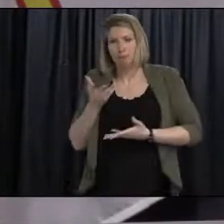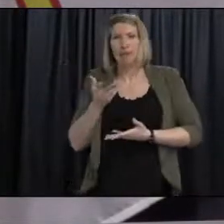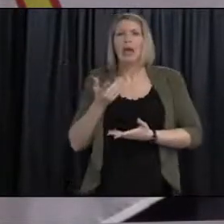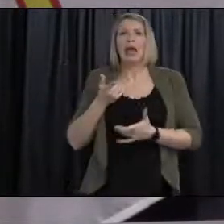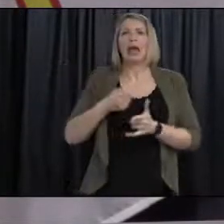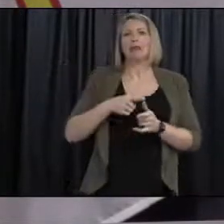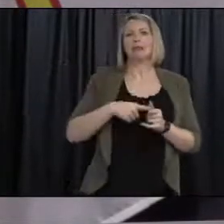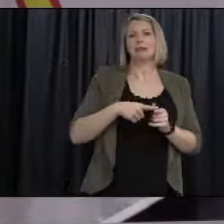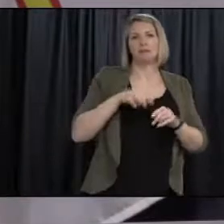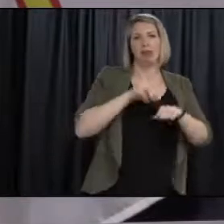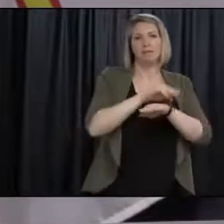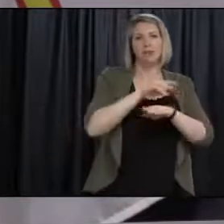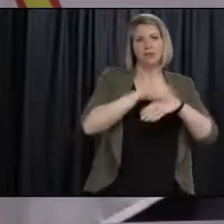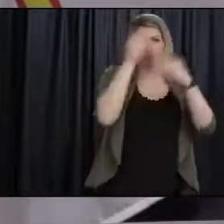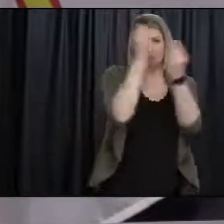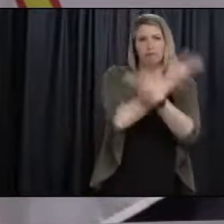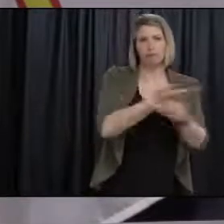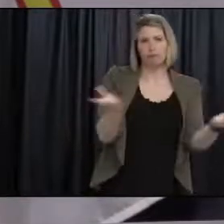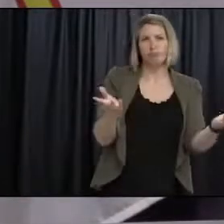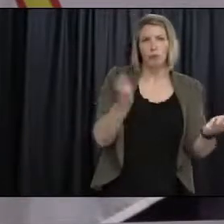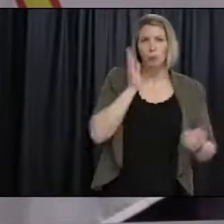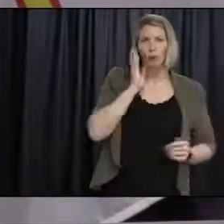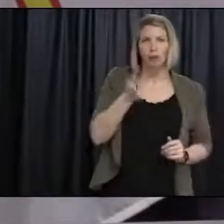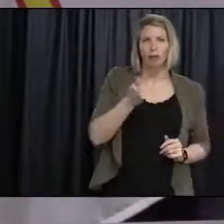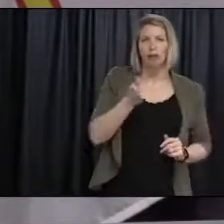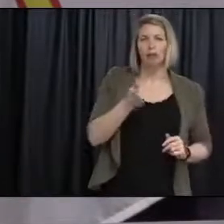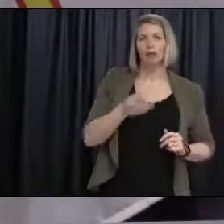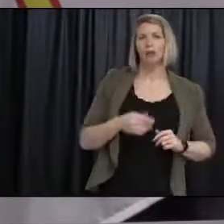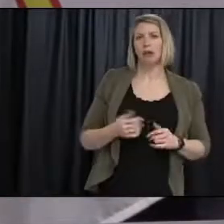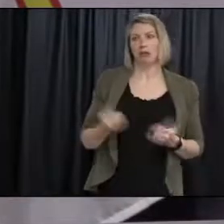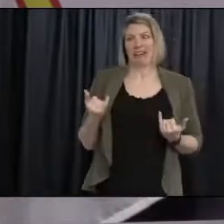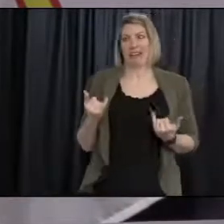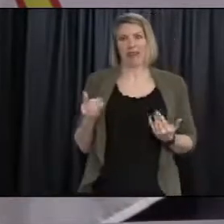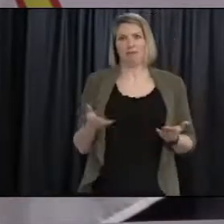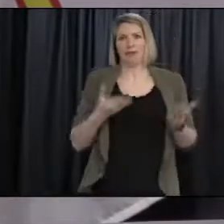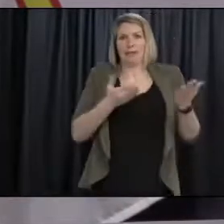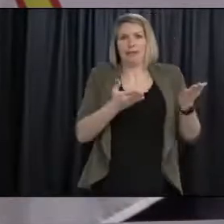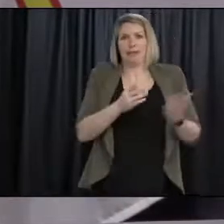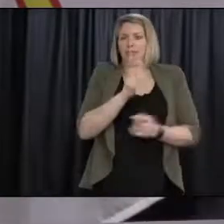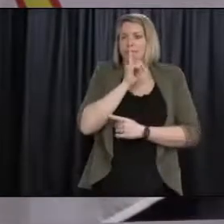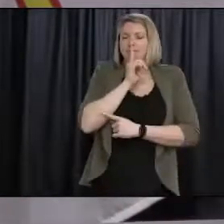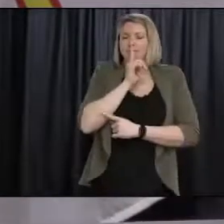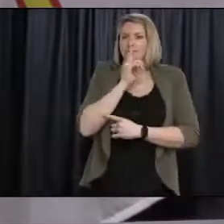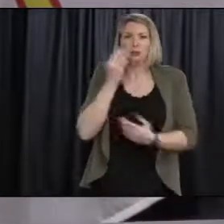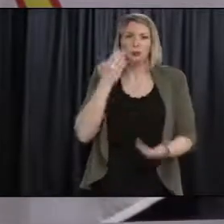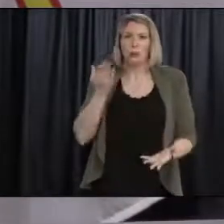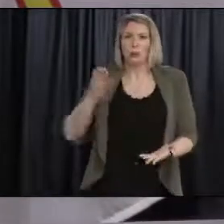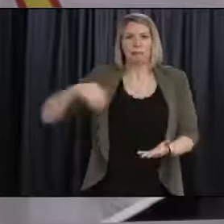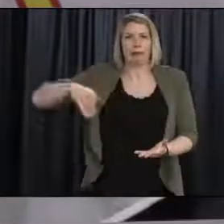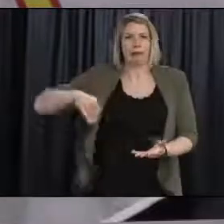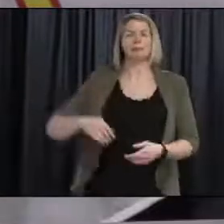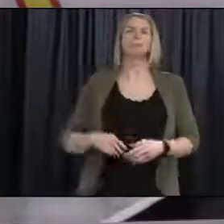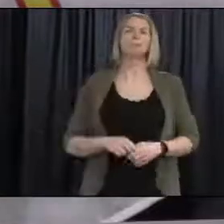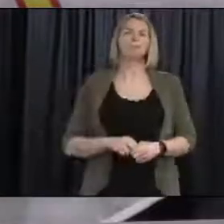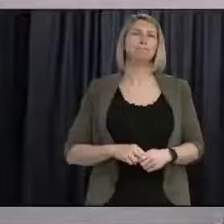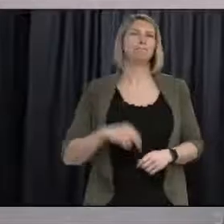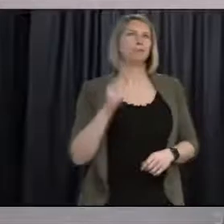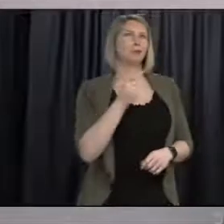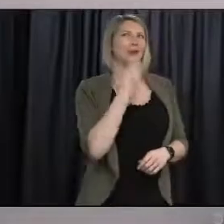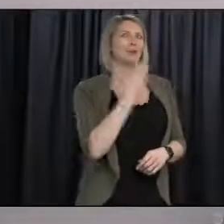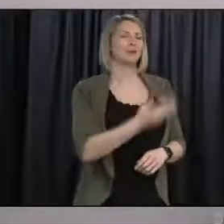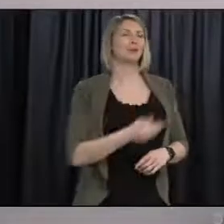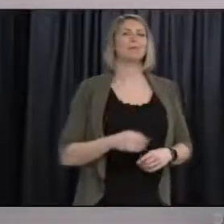we'll make our advice and recommendations at that time. But right now, we don't have that information. Okay, thank you.